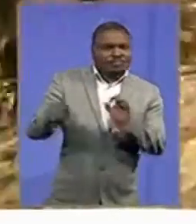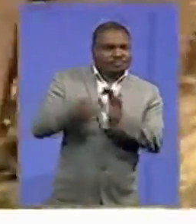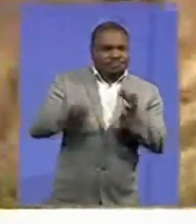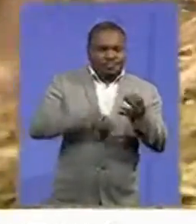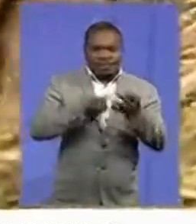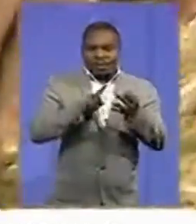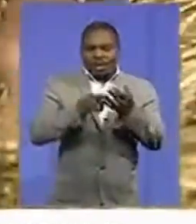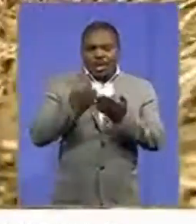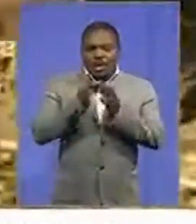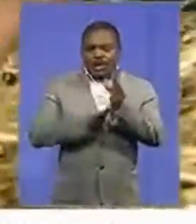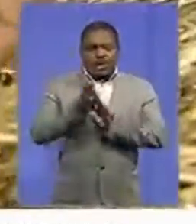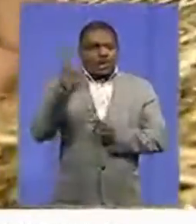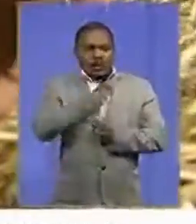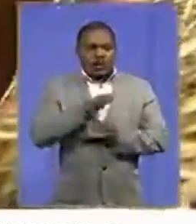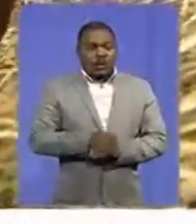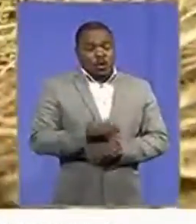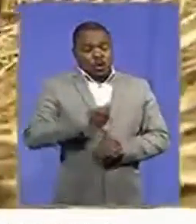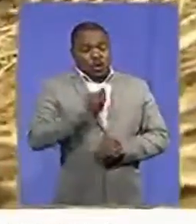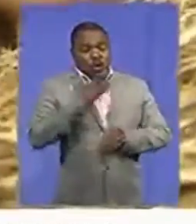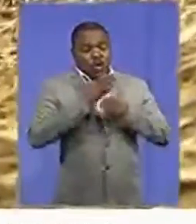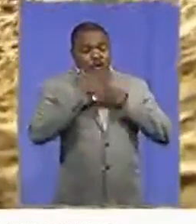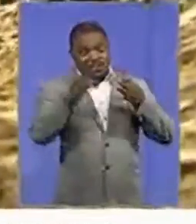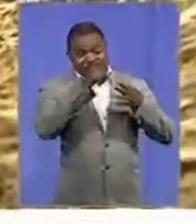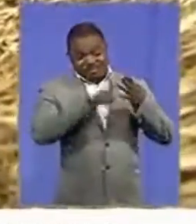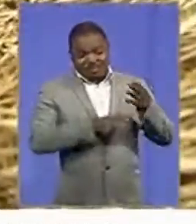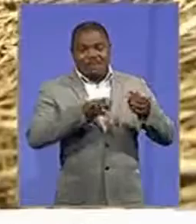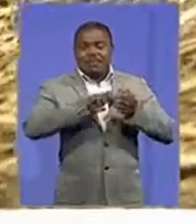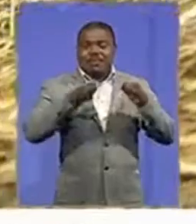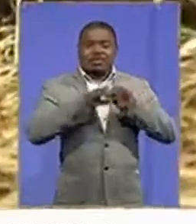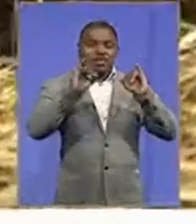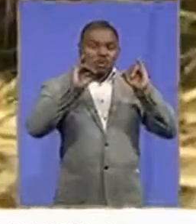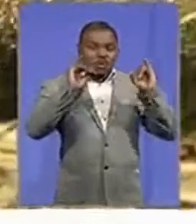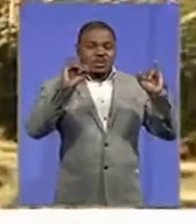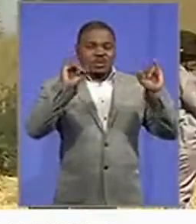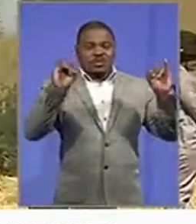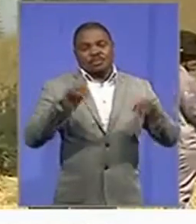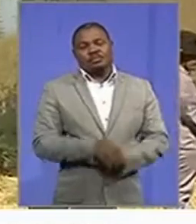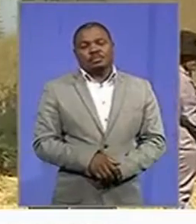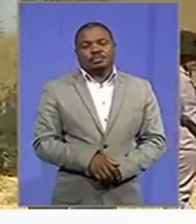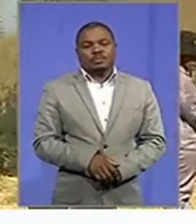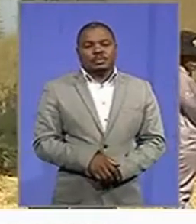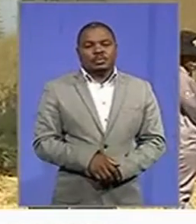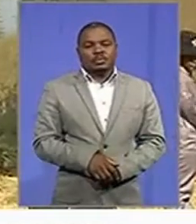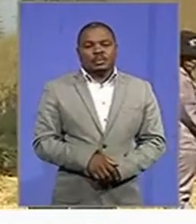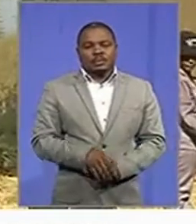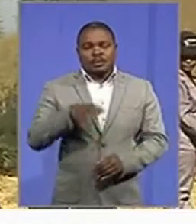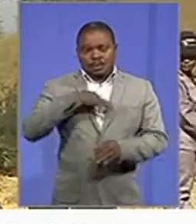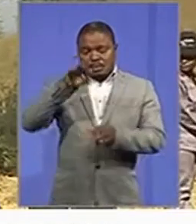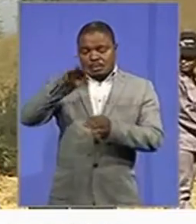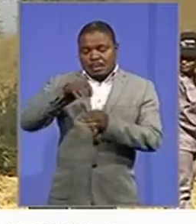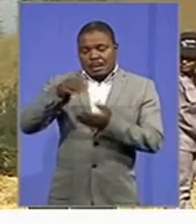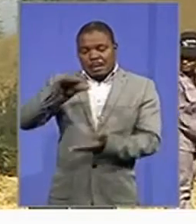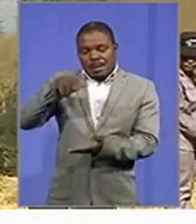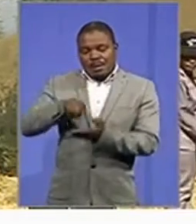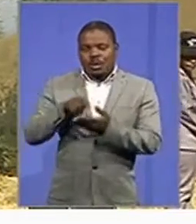ya mošomo ya baswa ke a mangwe a mabaka a dirago gore bophelo bo be boima. Pakete di seeds fela ke 23 rand o